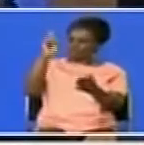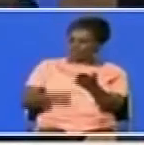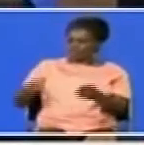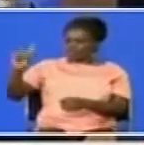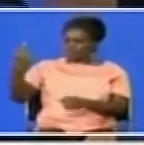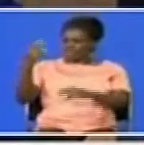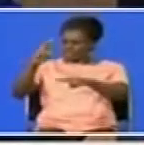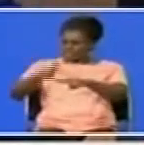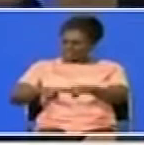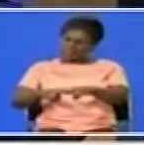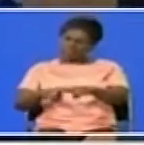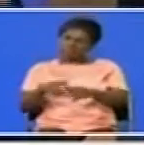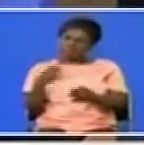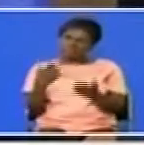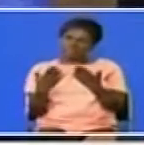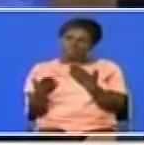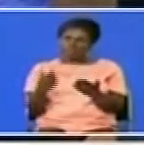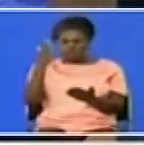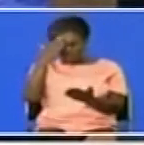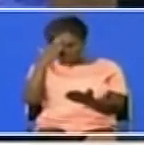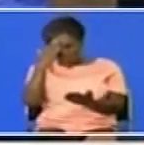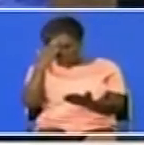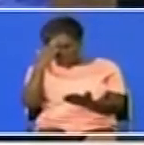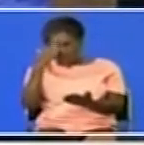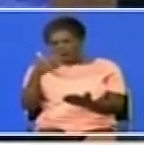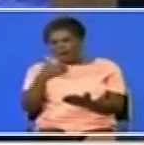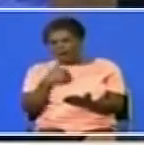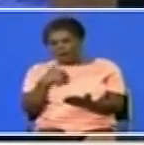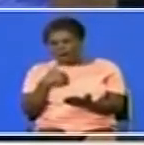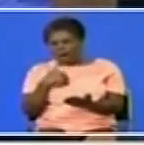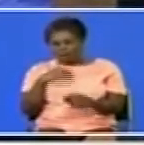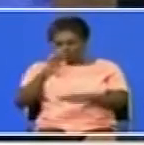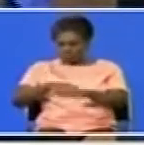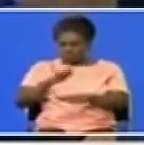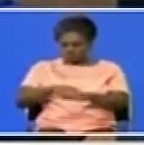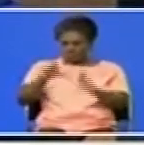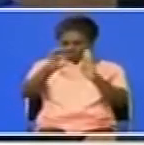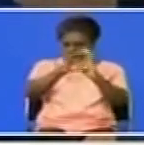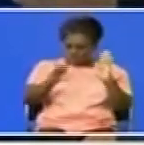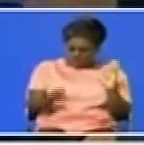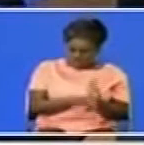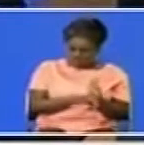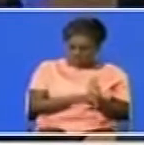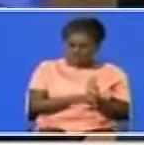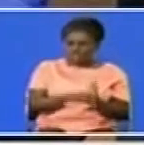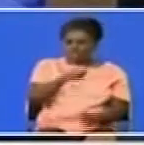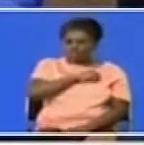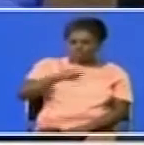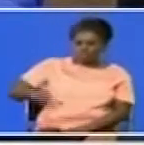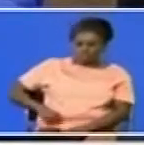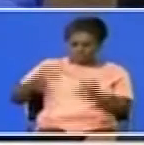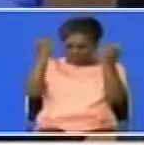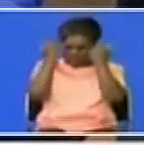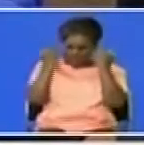and start getting to know whether we will have a properly constituted Supreme Court